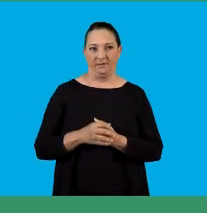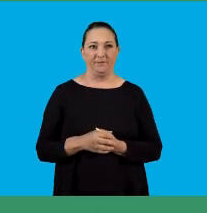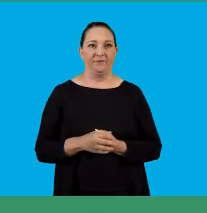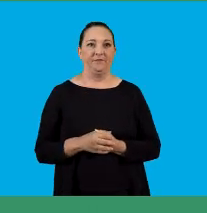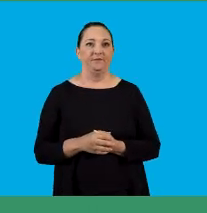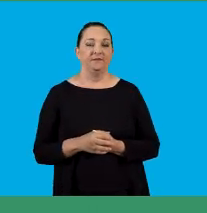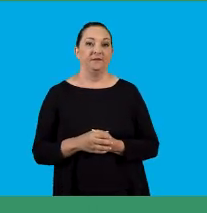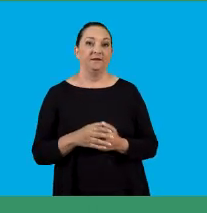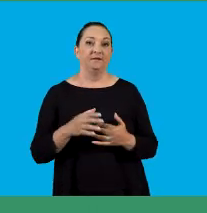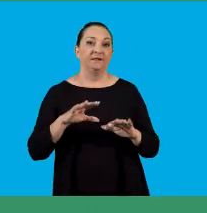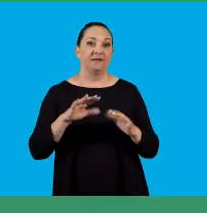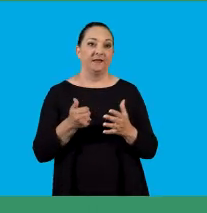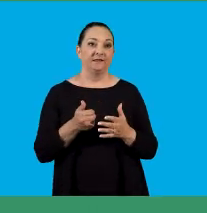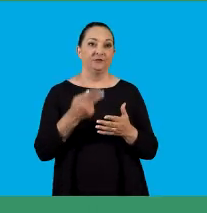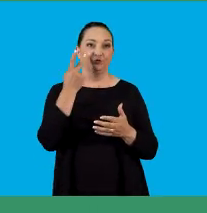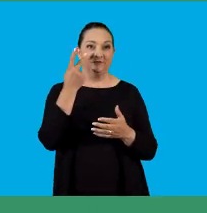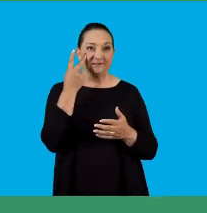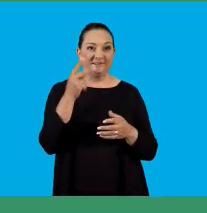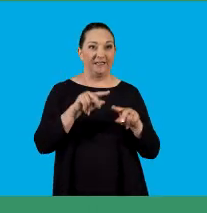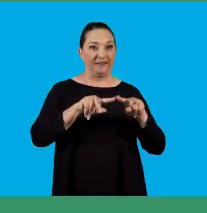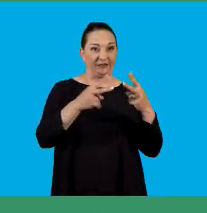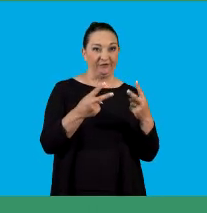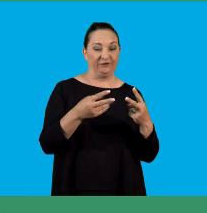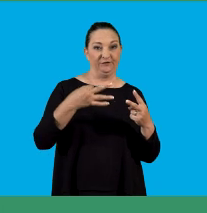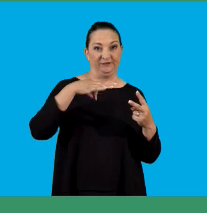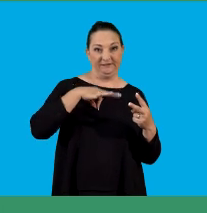differences between salary determination methods,